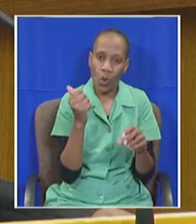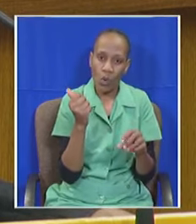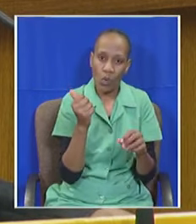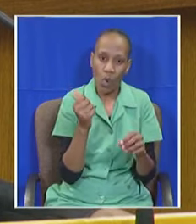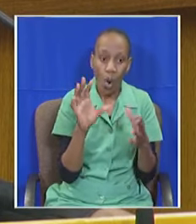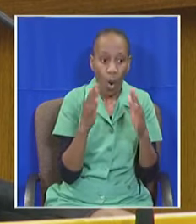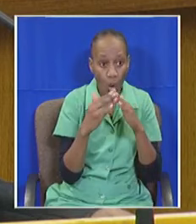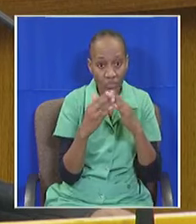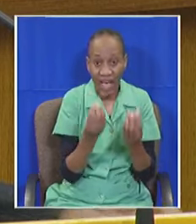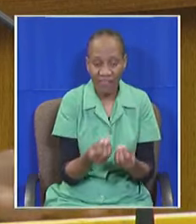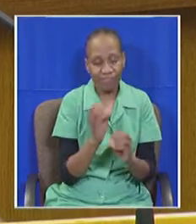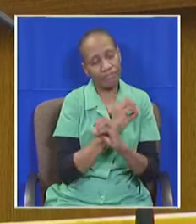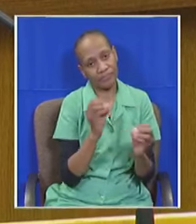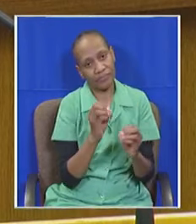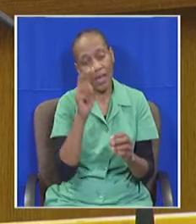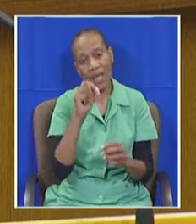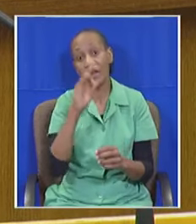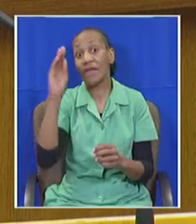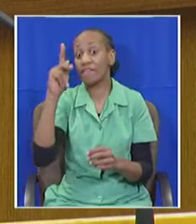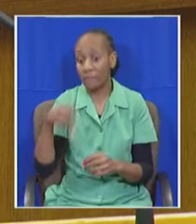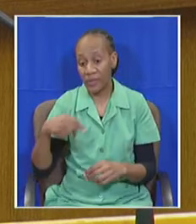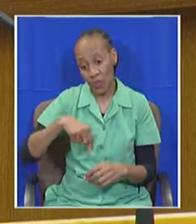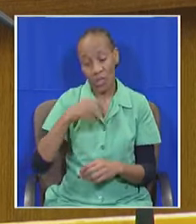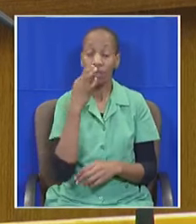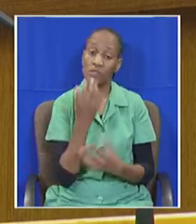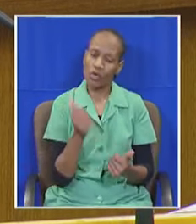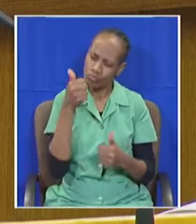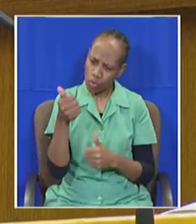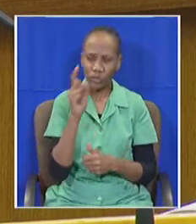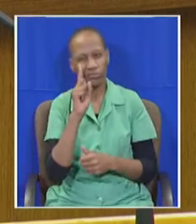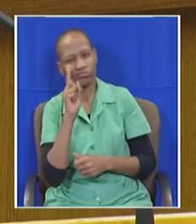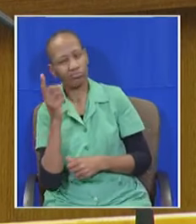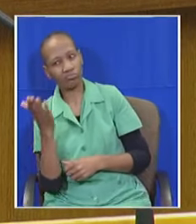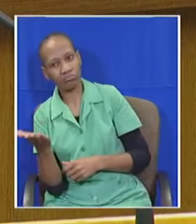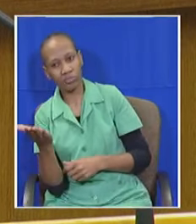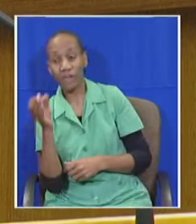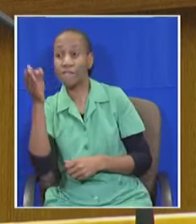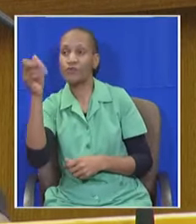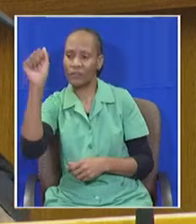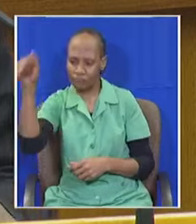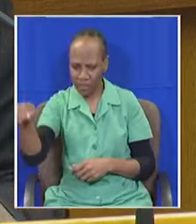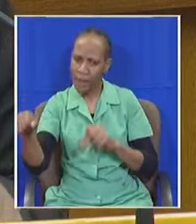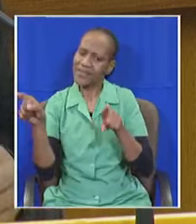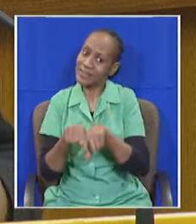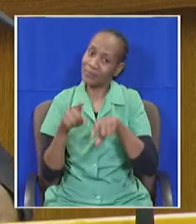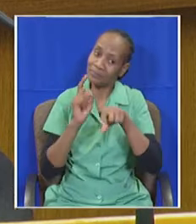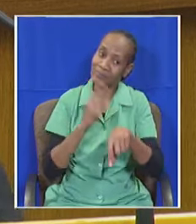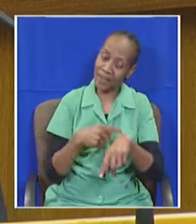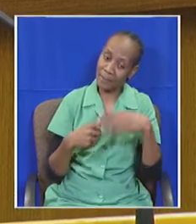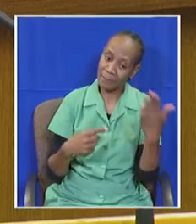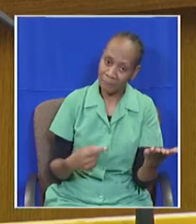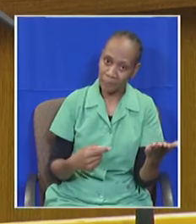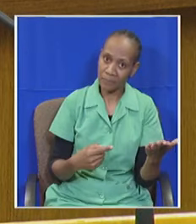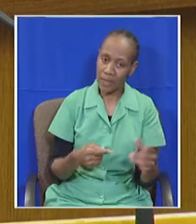and secure homes. The National Freedom Party, we say it is good to keep an eye on the future, but at the same time, we should